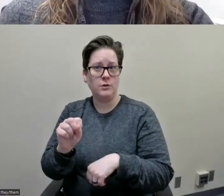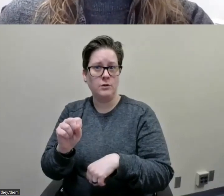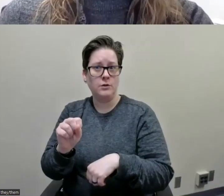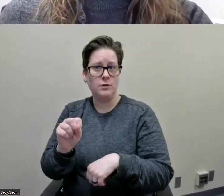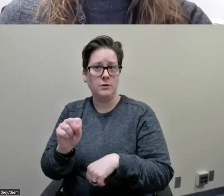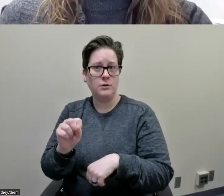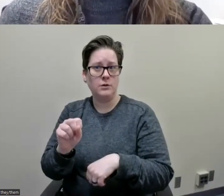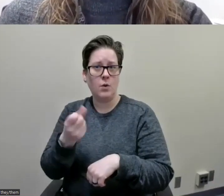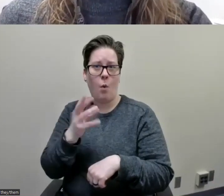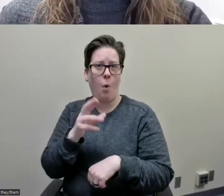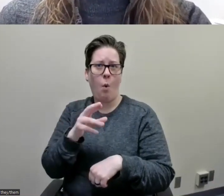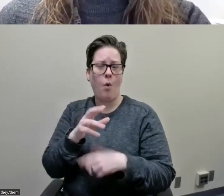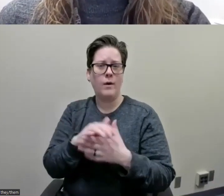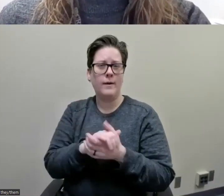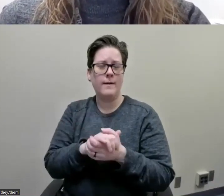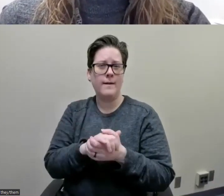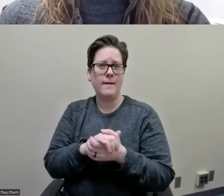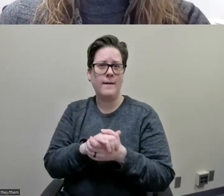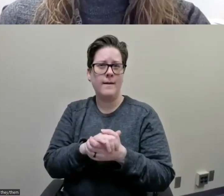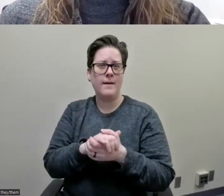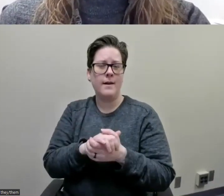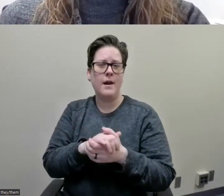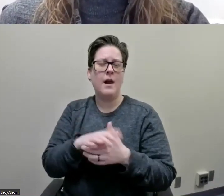it truly due to weight or obesity?